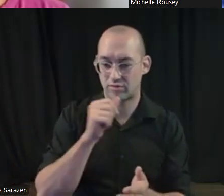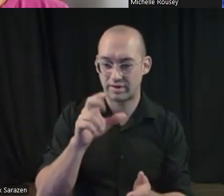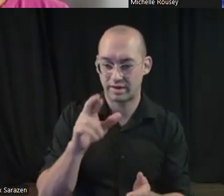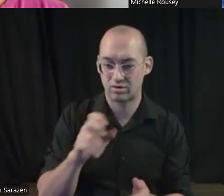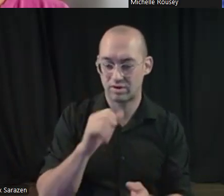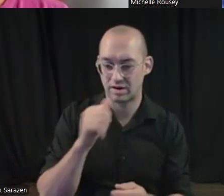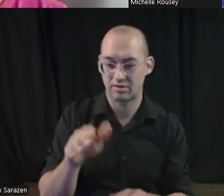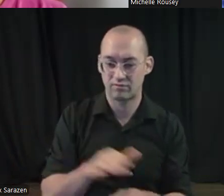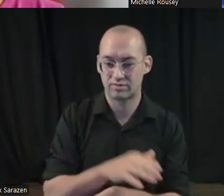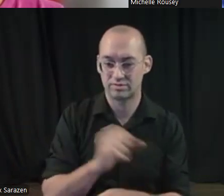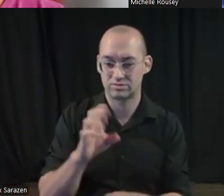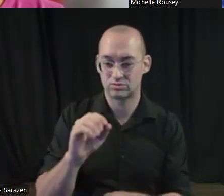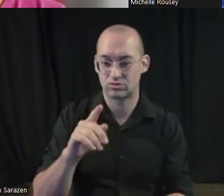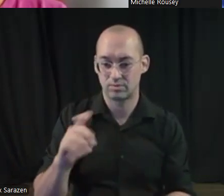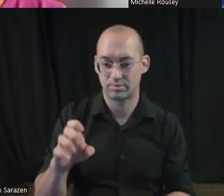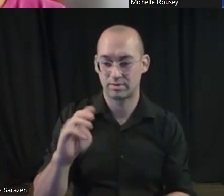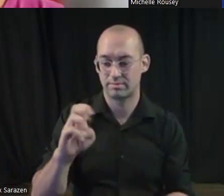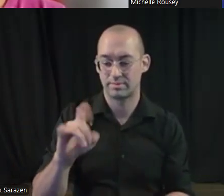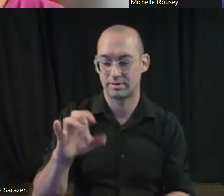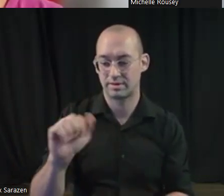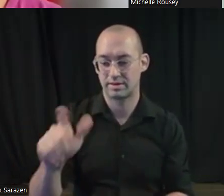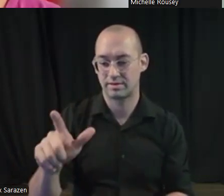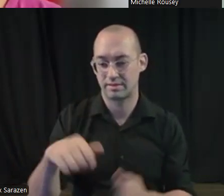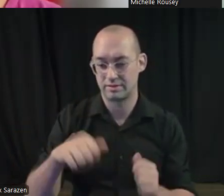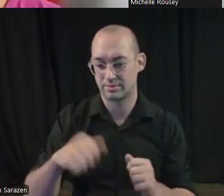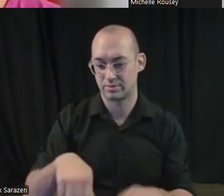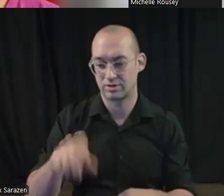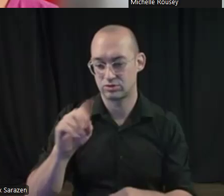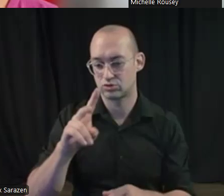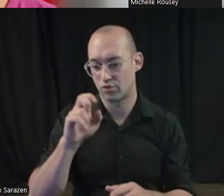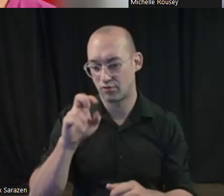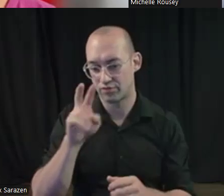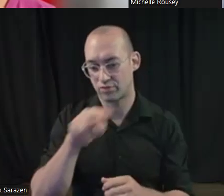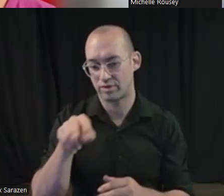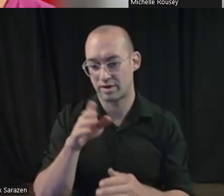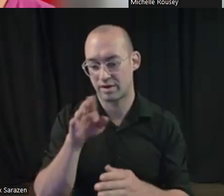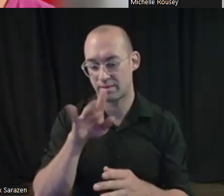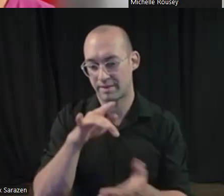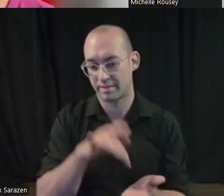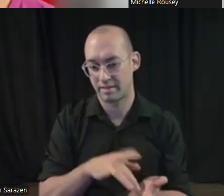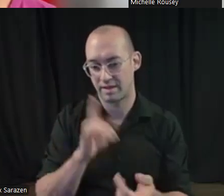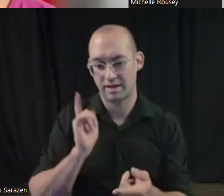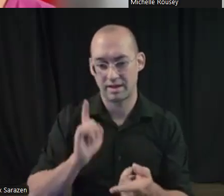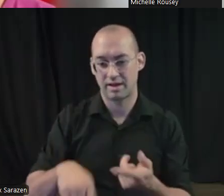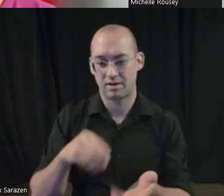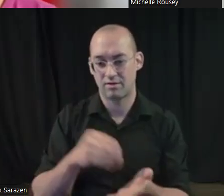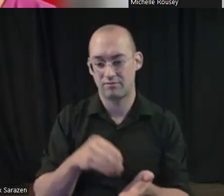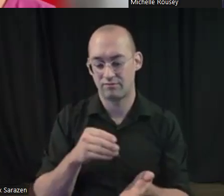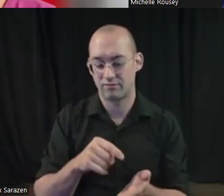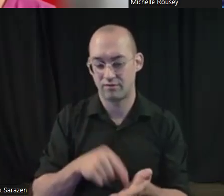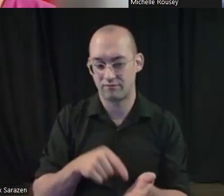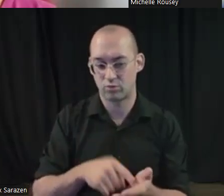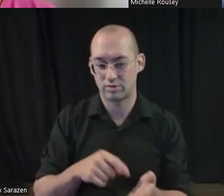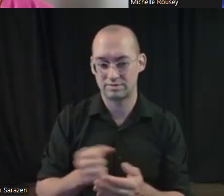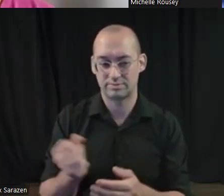age with dignity in place as part of the overlooked middle. I cannot afford more years of my life plugging these gaps, and I'm alarmed given that